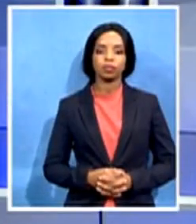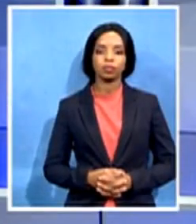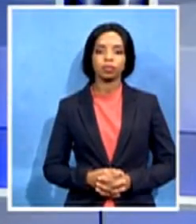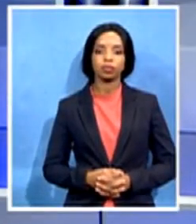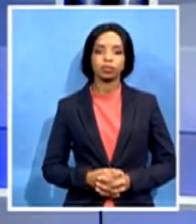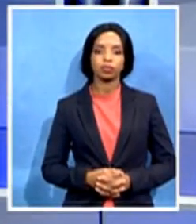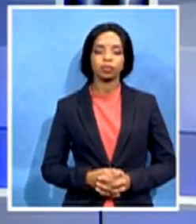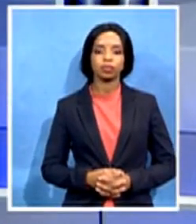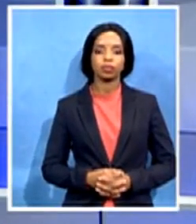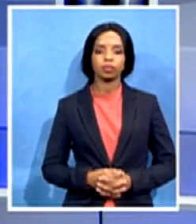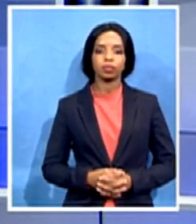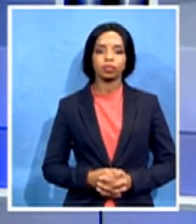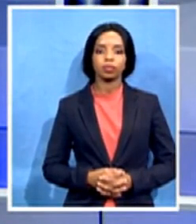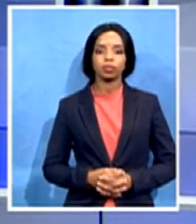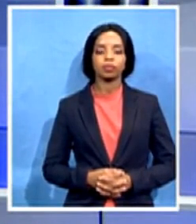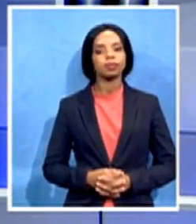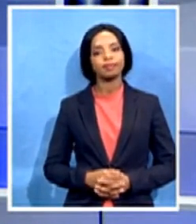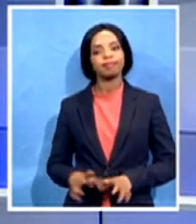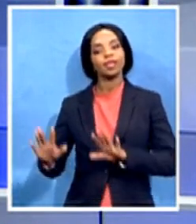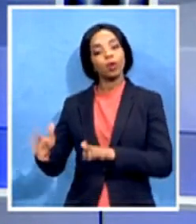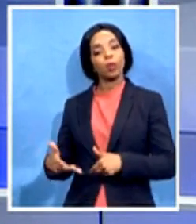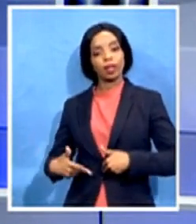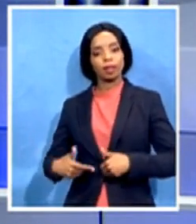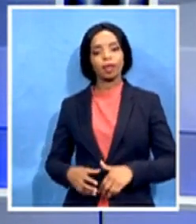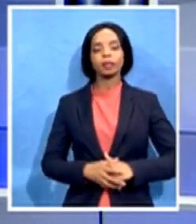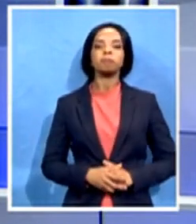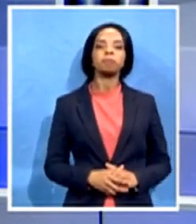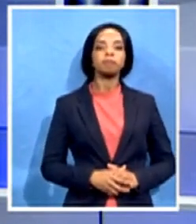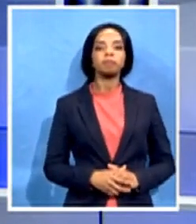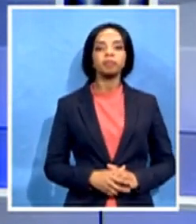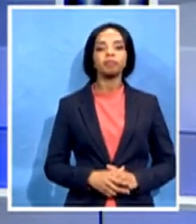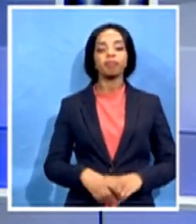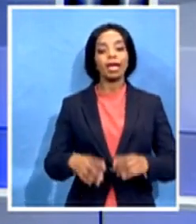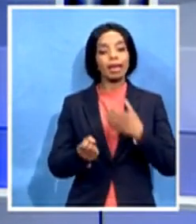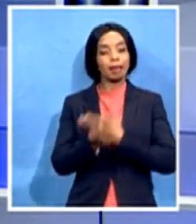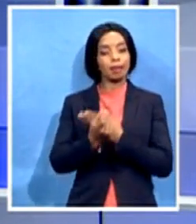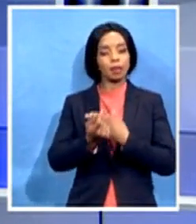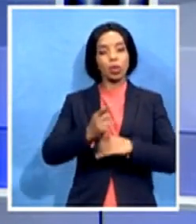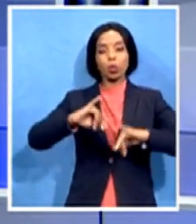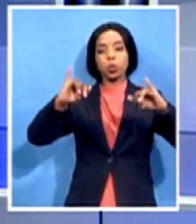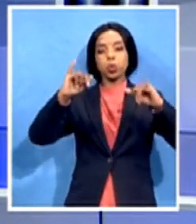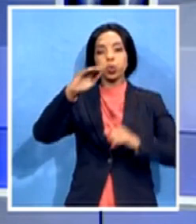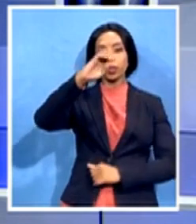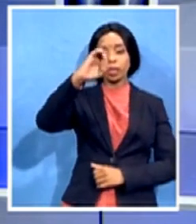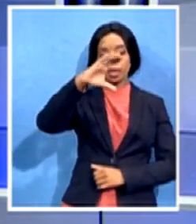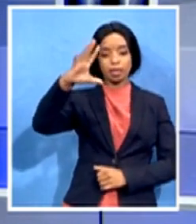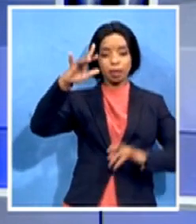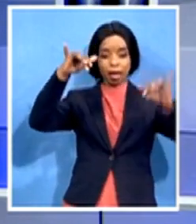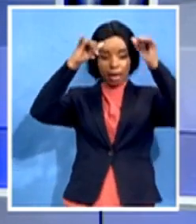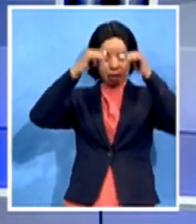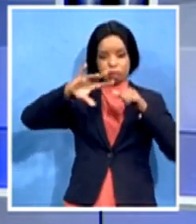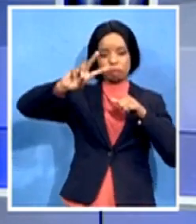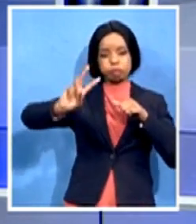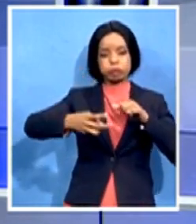Welcome back. Well, the high levels of stock theft in the Eastern Cape is in sharp focus. The manner in which people's livestock